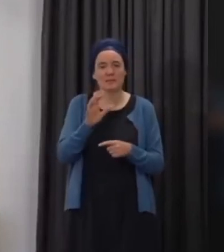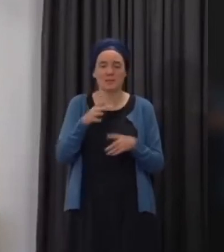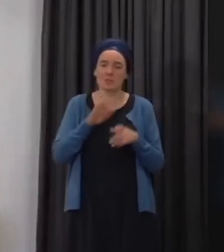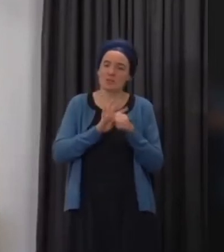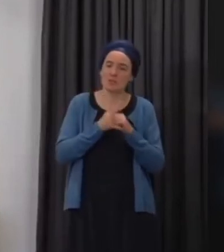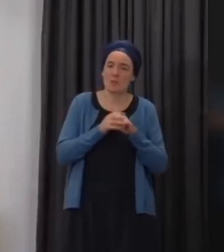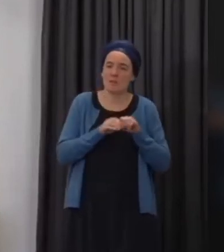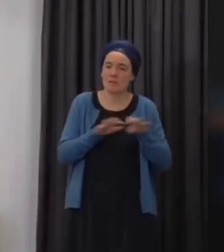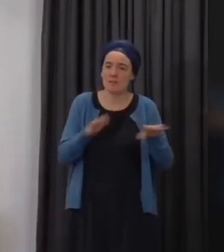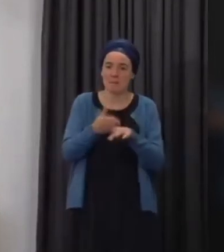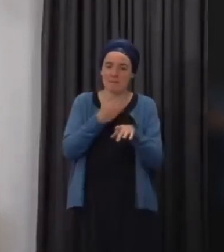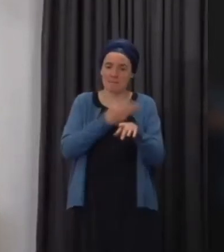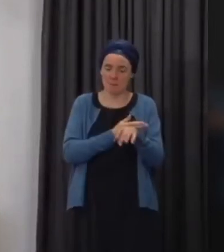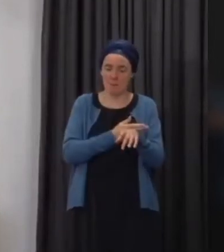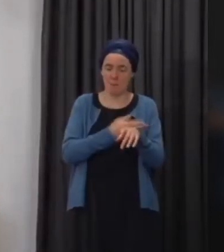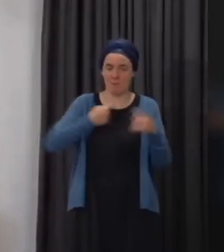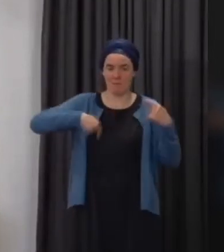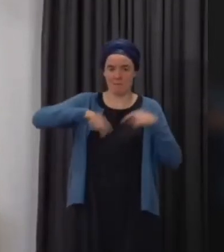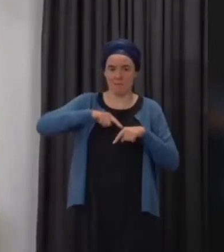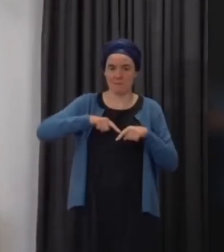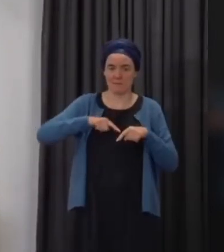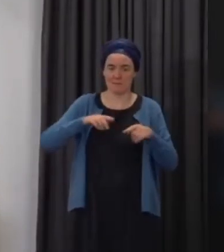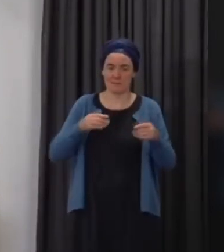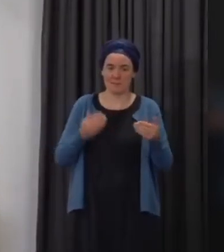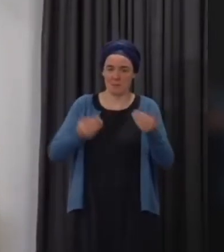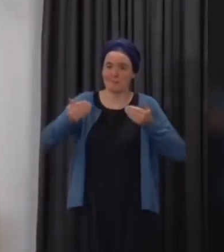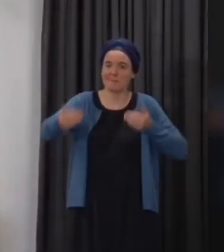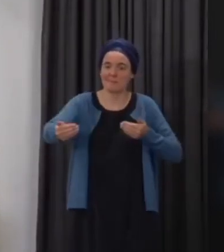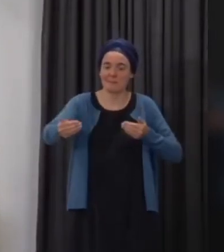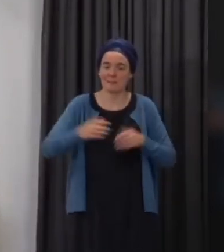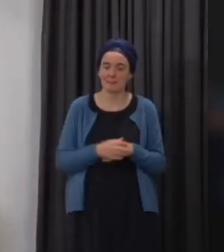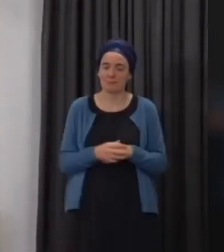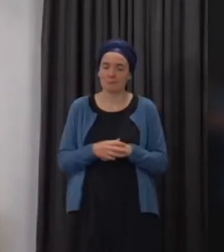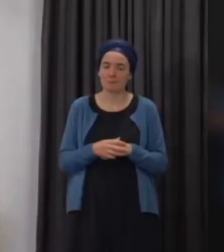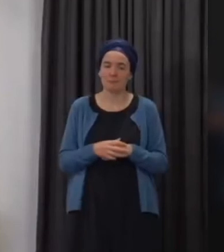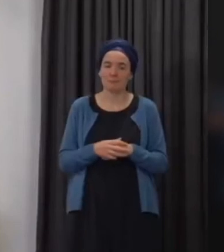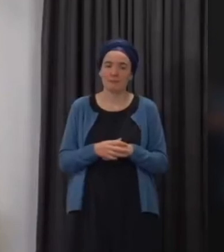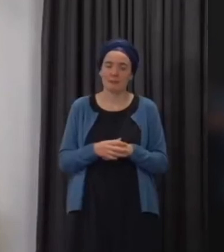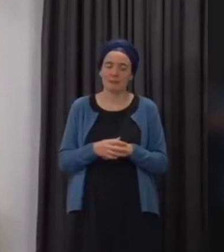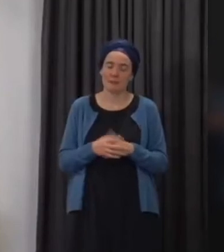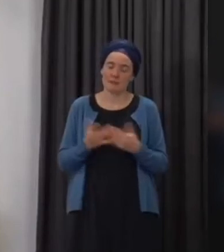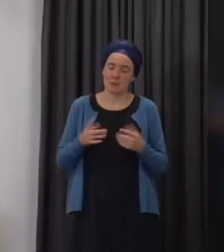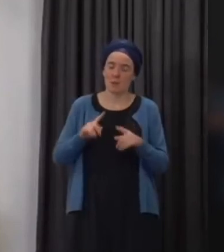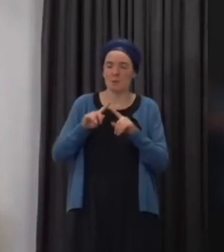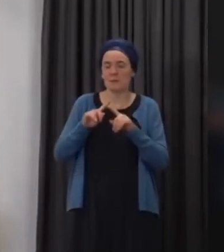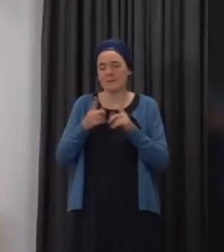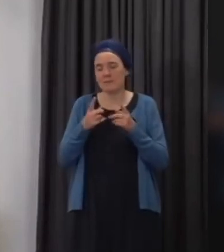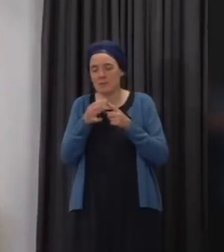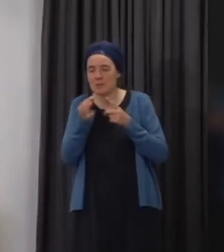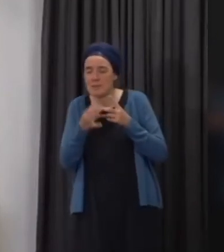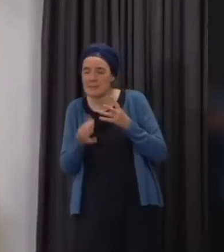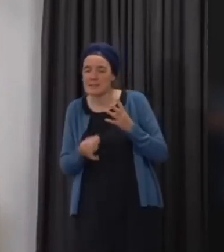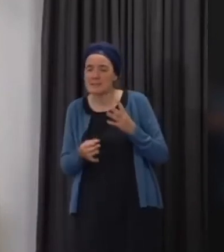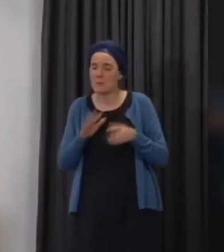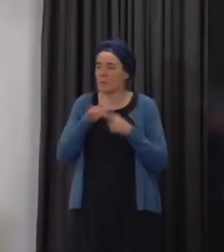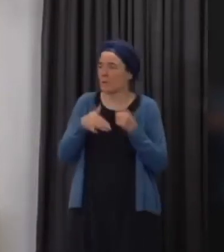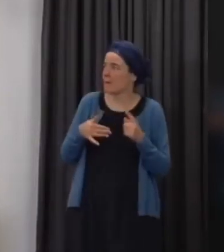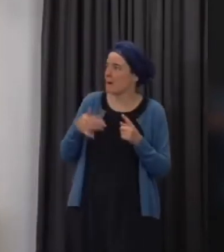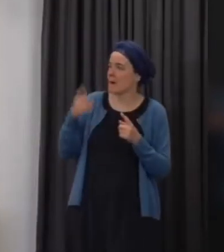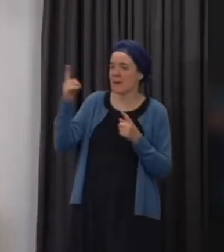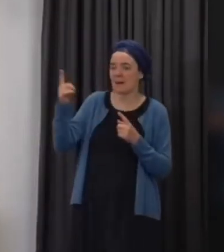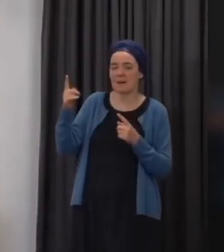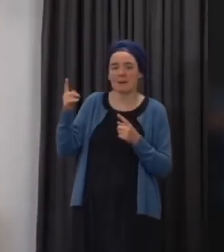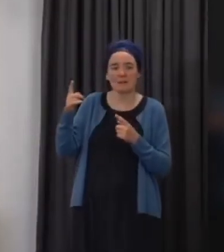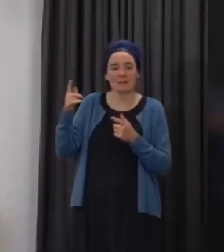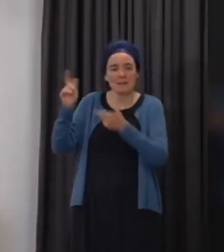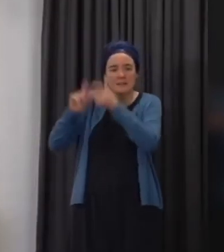those choices. When it comes to how we're making different choices about our scientific evidence base, then yes, we'll continue to look around